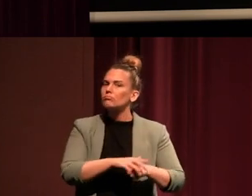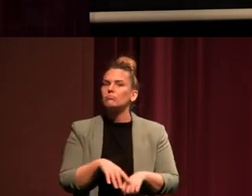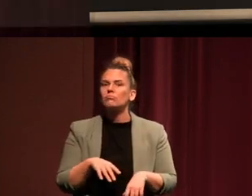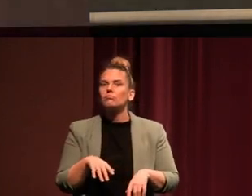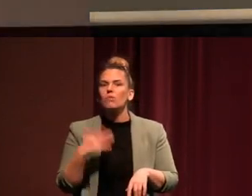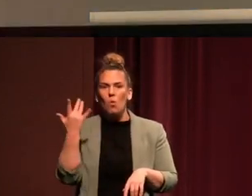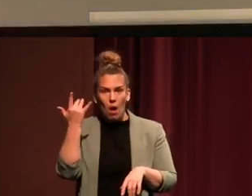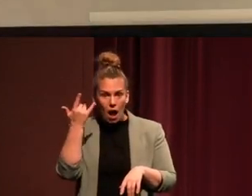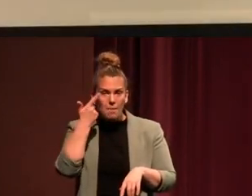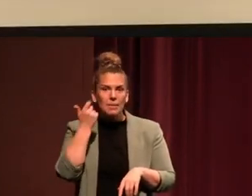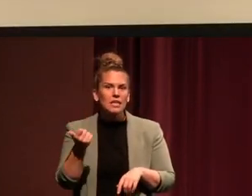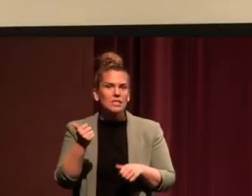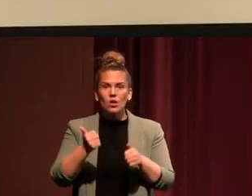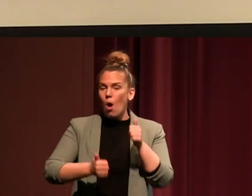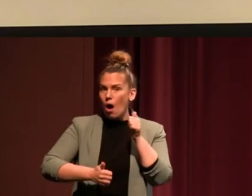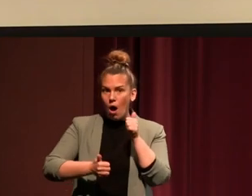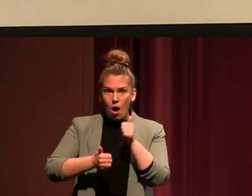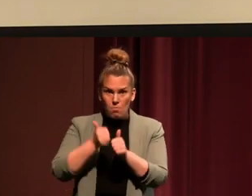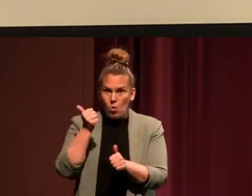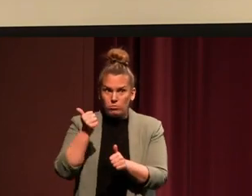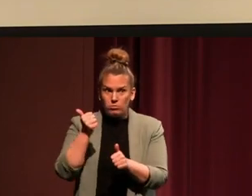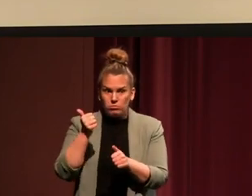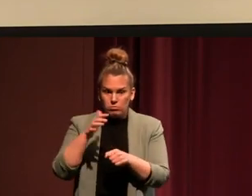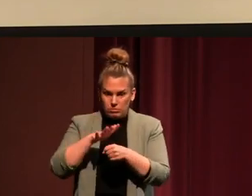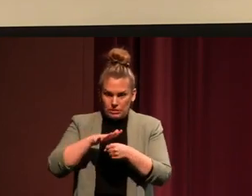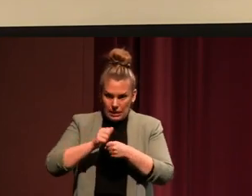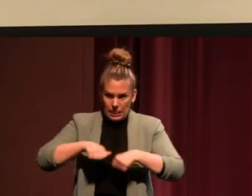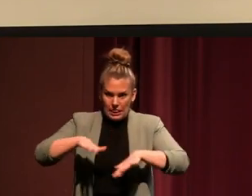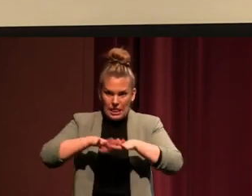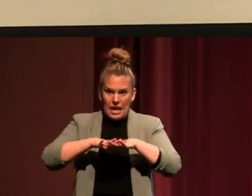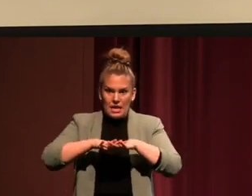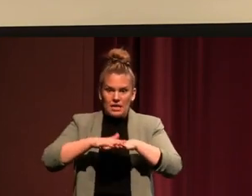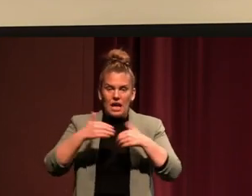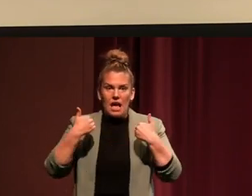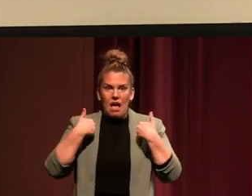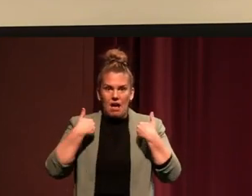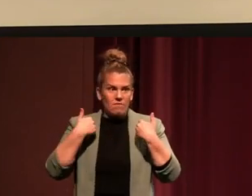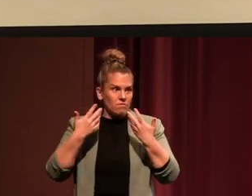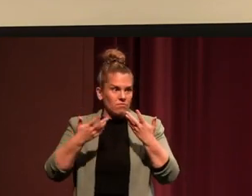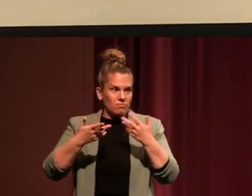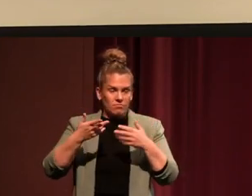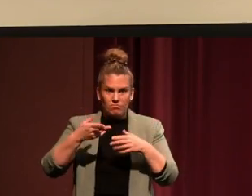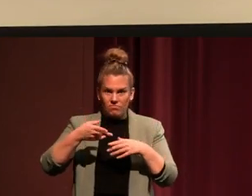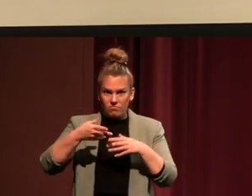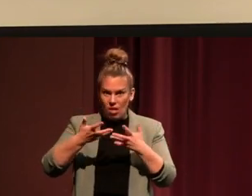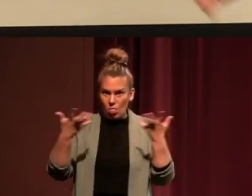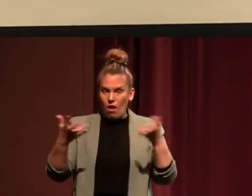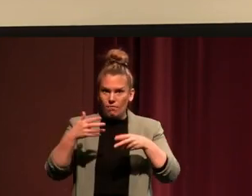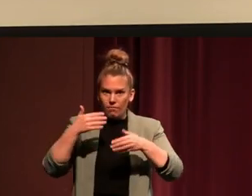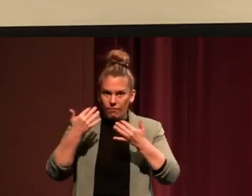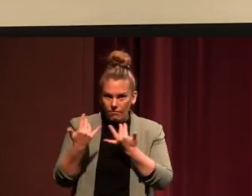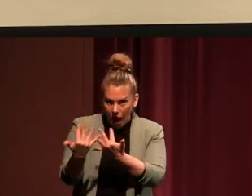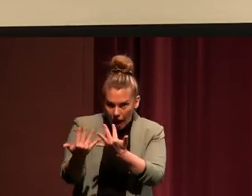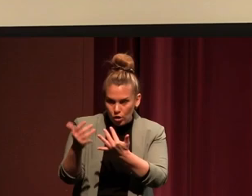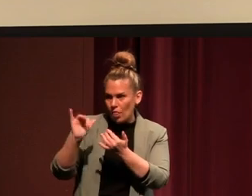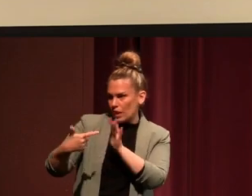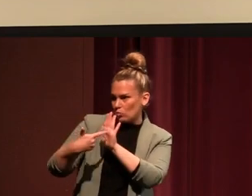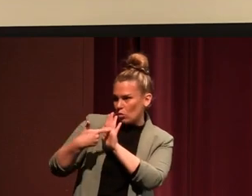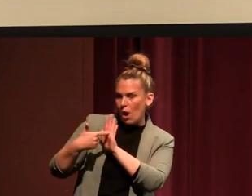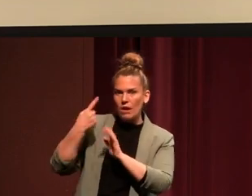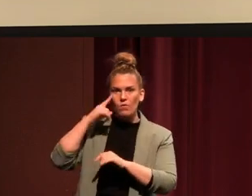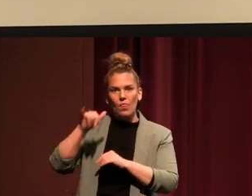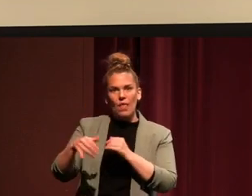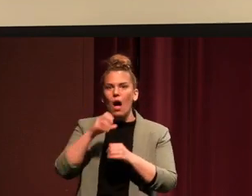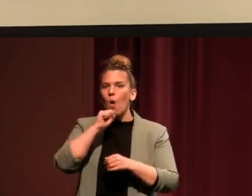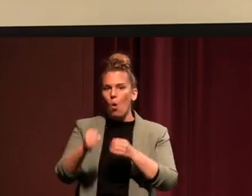because in almost every landscape setting there was extremely frequent fire, which seems to be necessary to have that old forest structure. Thanks